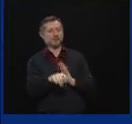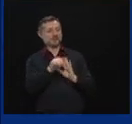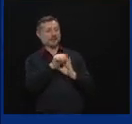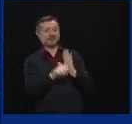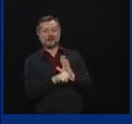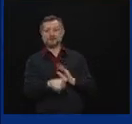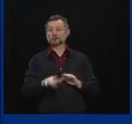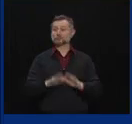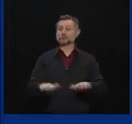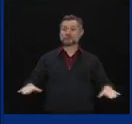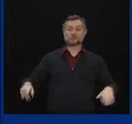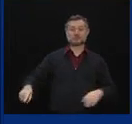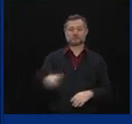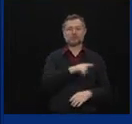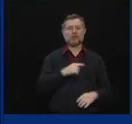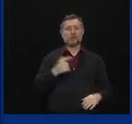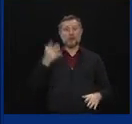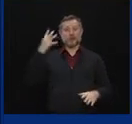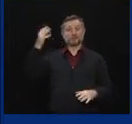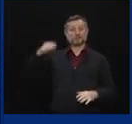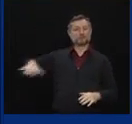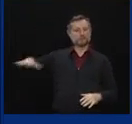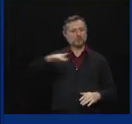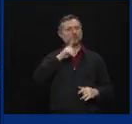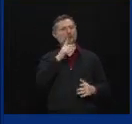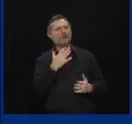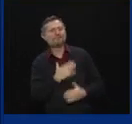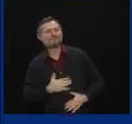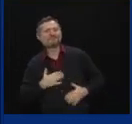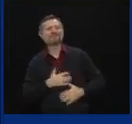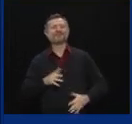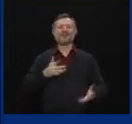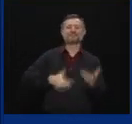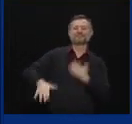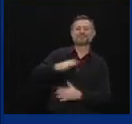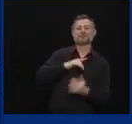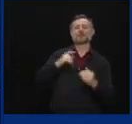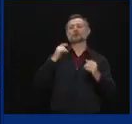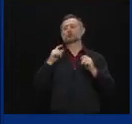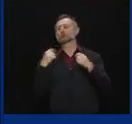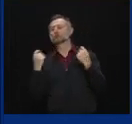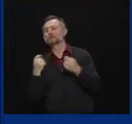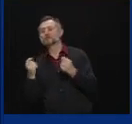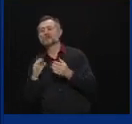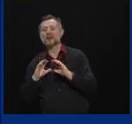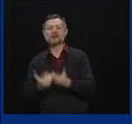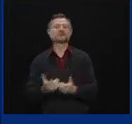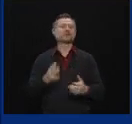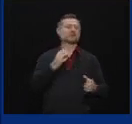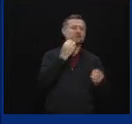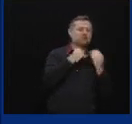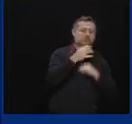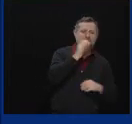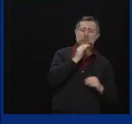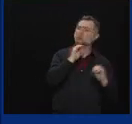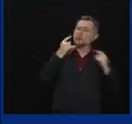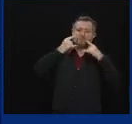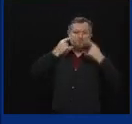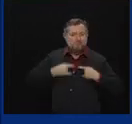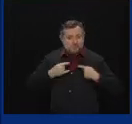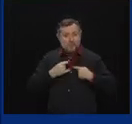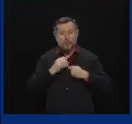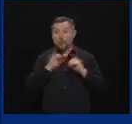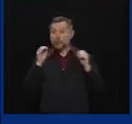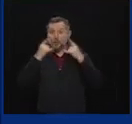who are outdoors, recess, outdoor gym class, while eating and drinking. And while they're unmasked, they really should stay as close to 6